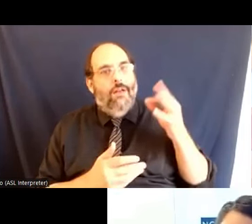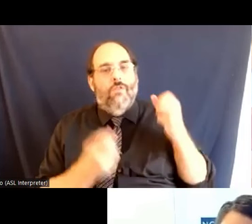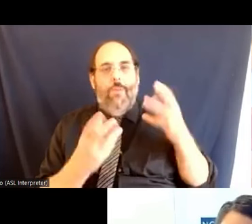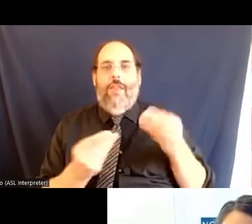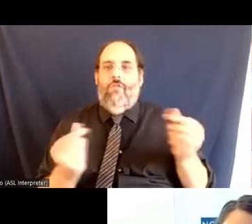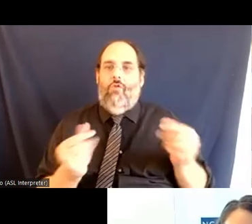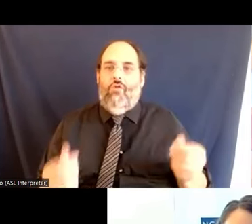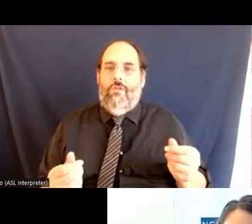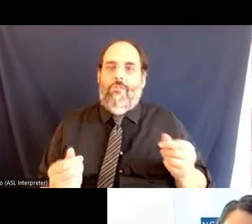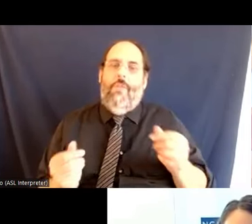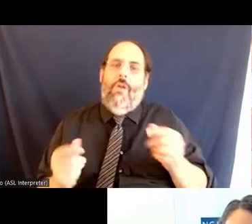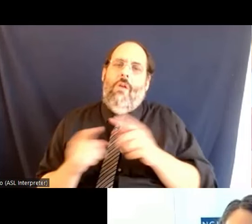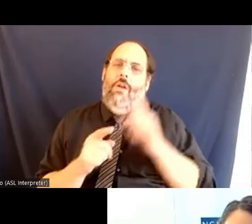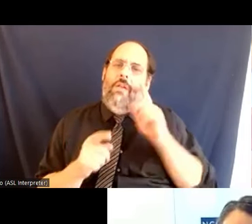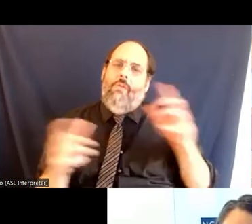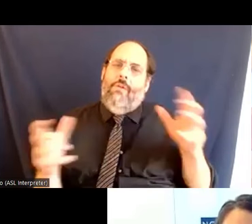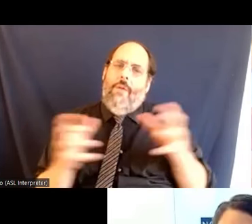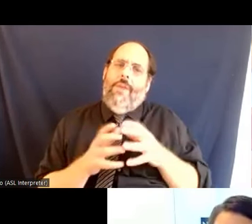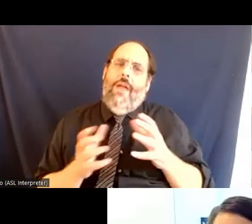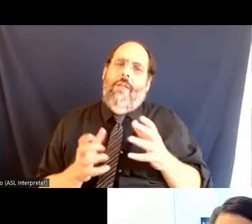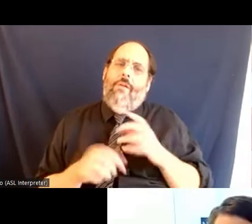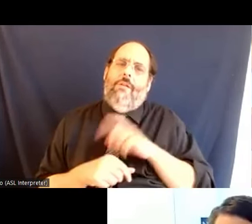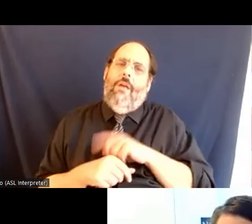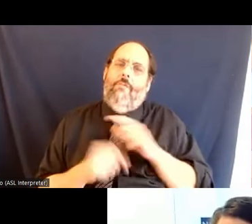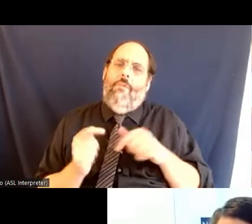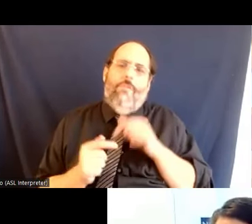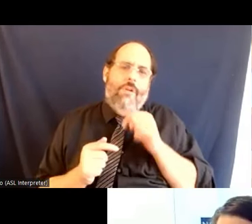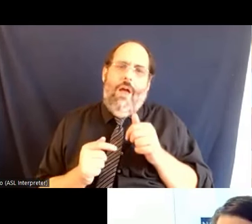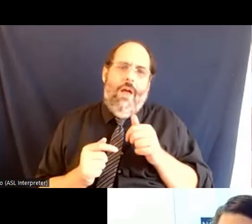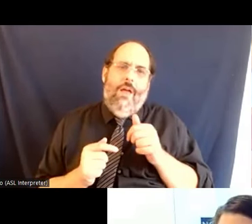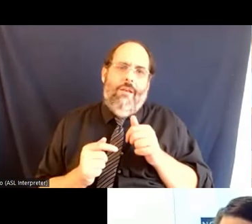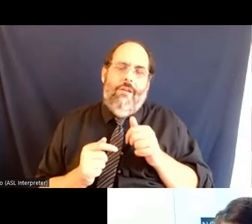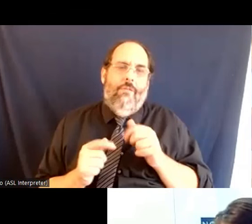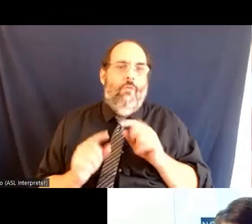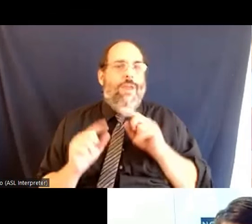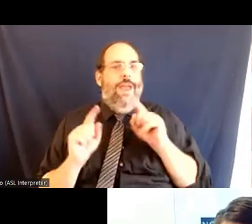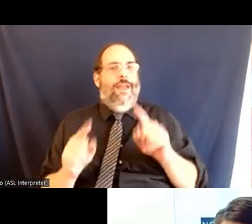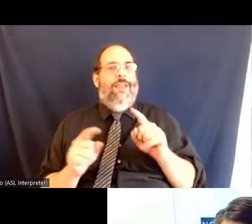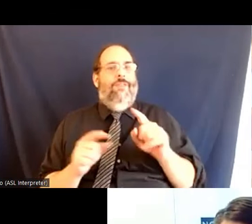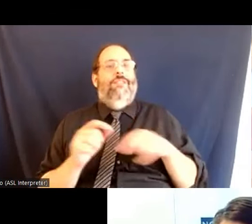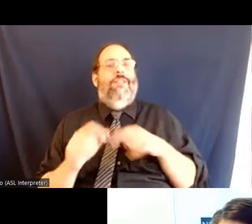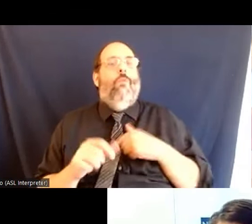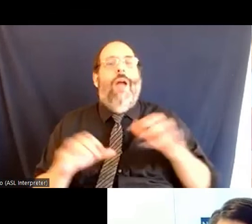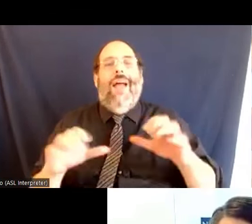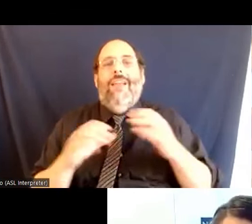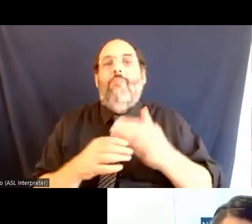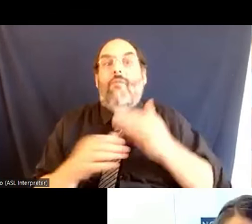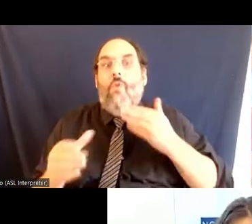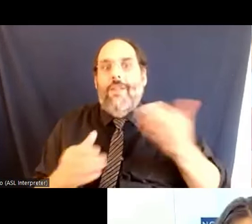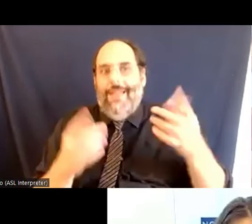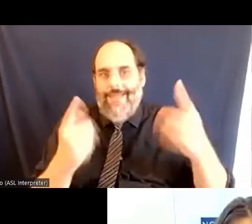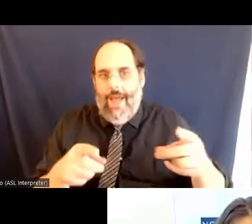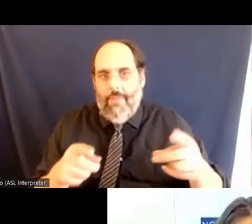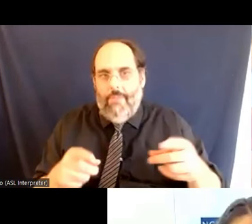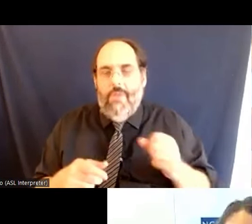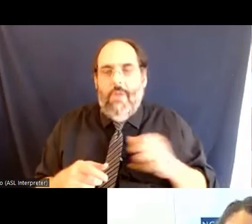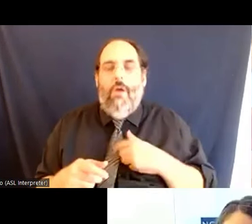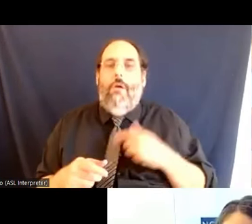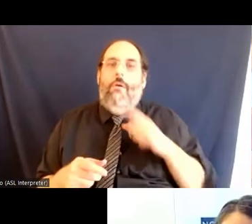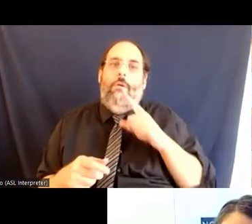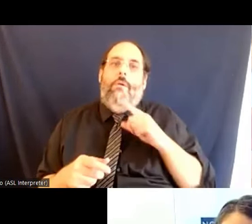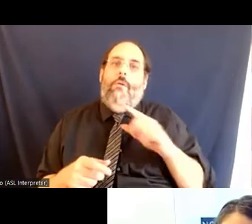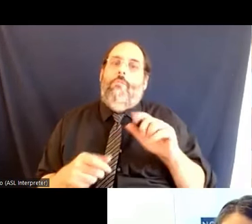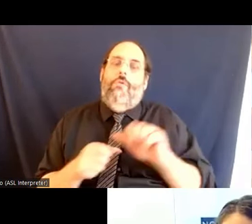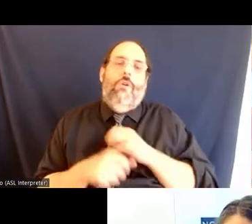And I also think we've come together in times where we're not being reactive and we're being proactive. And so we couldn't be more grateful for the